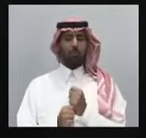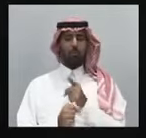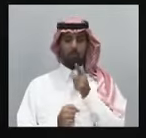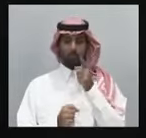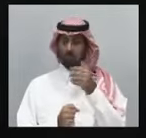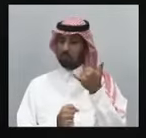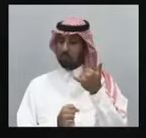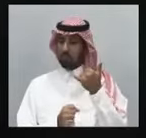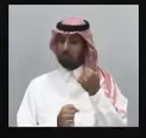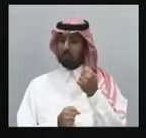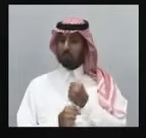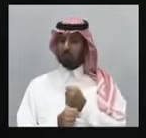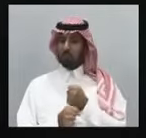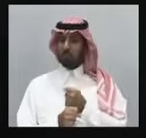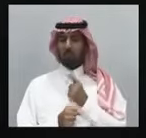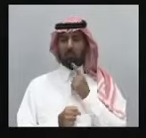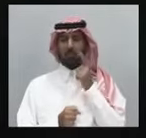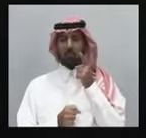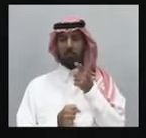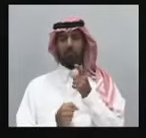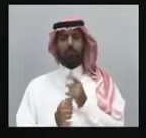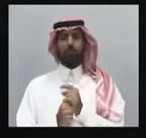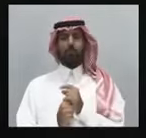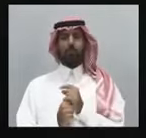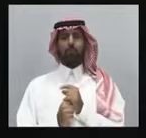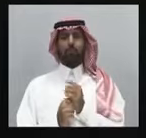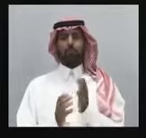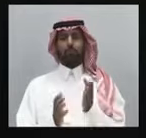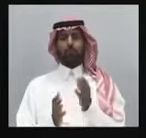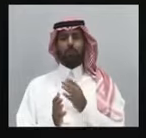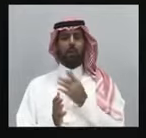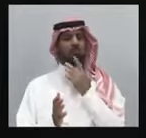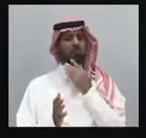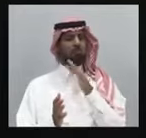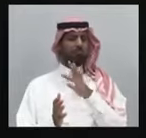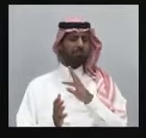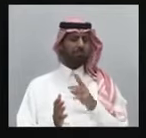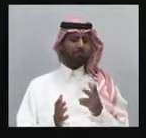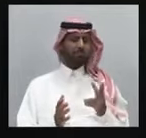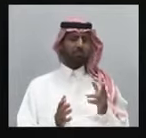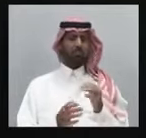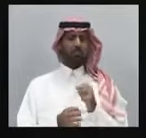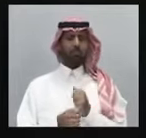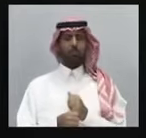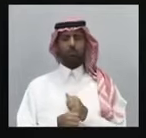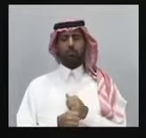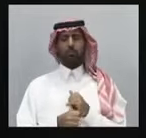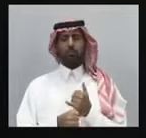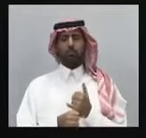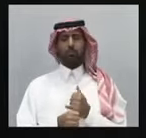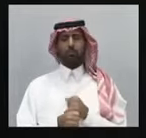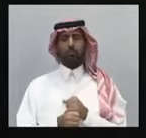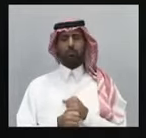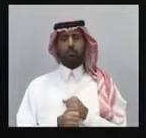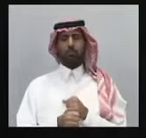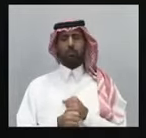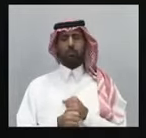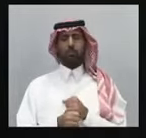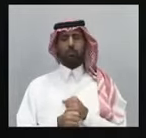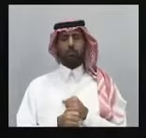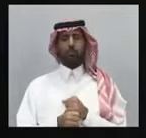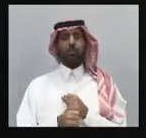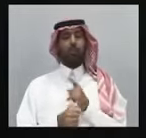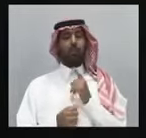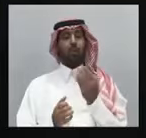interesting for you and uncommon, things that are uncommon. Okay, in our